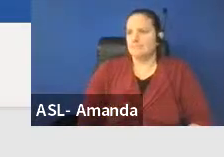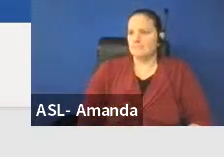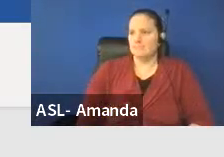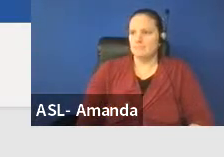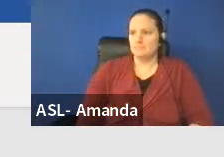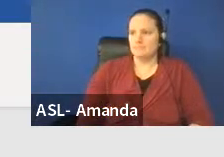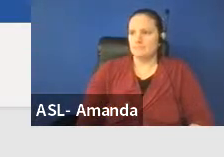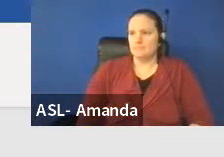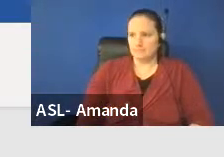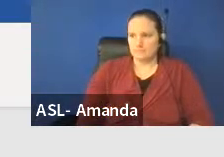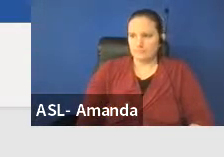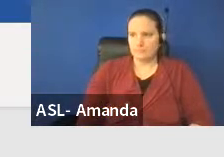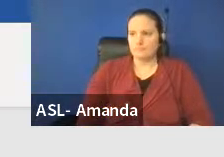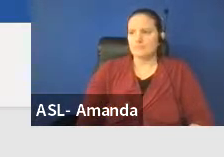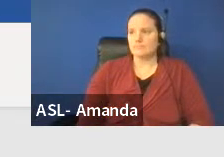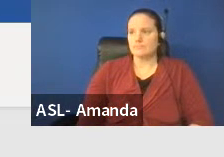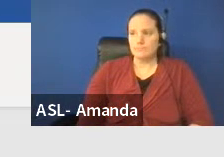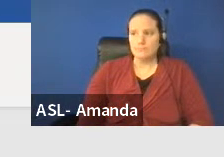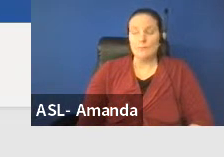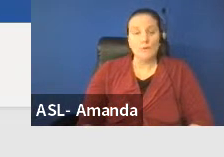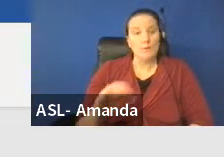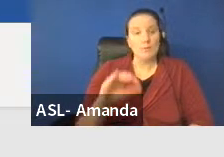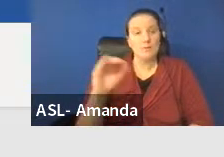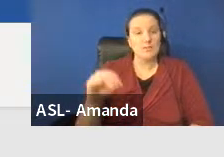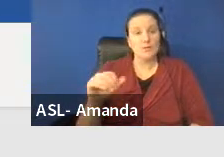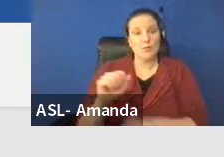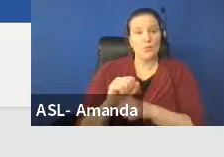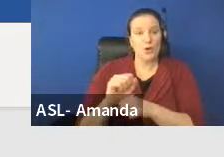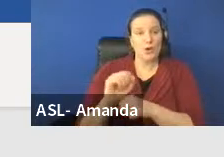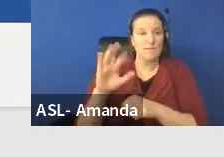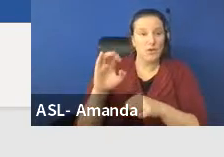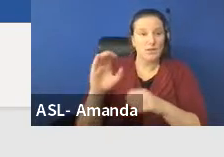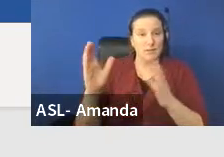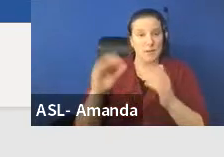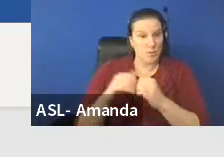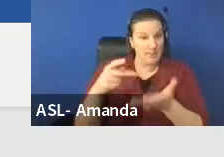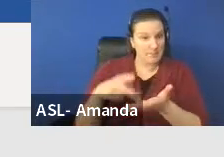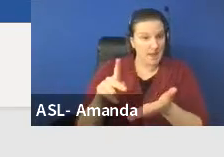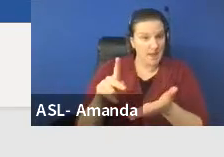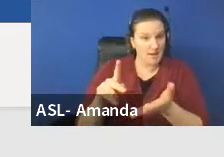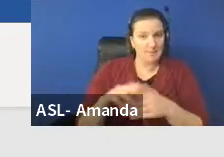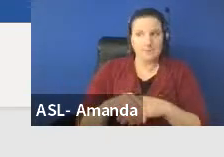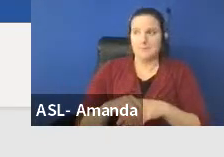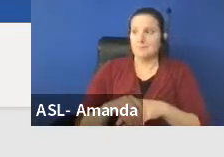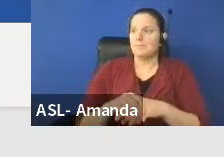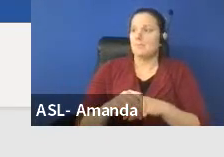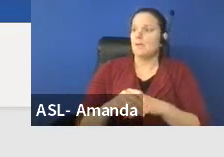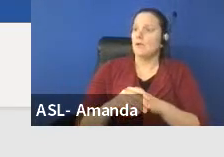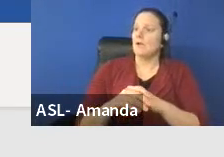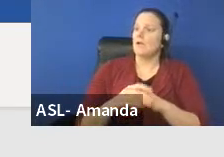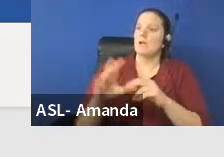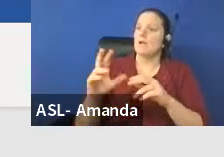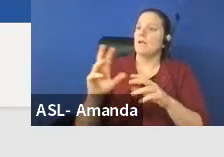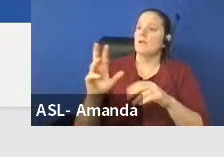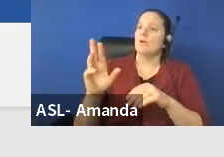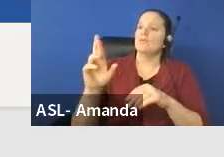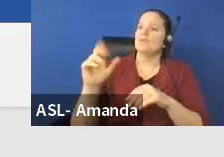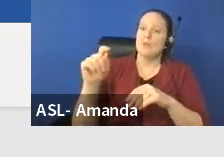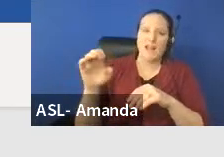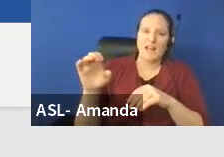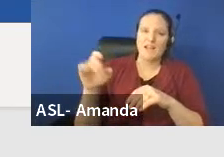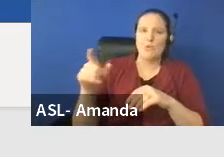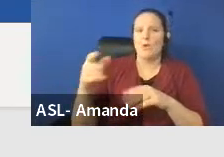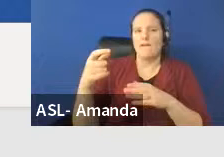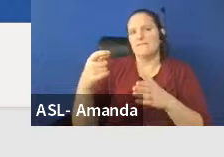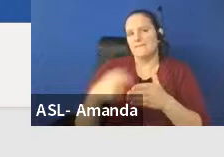You said so percentage of workforce versus like the pay? No, like the rate or the fee that